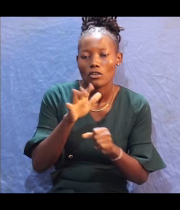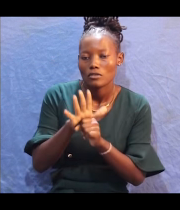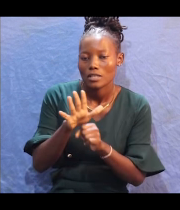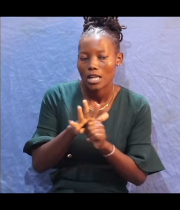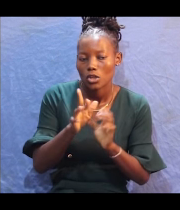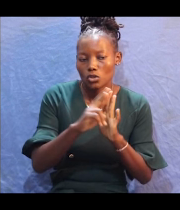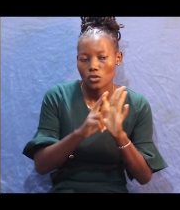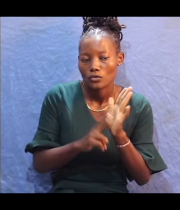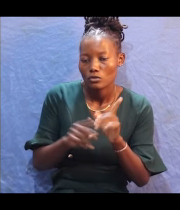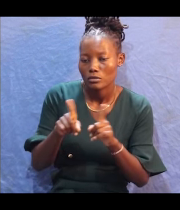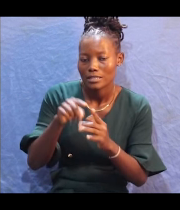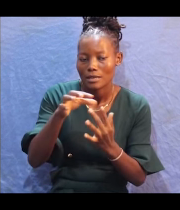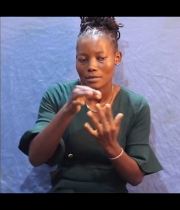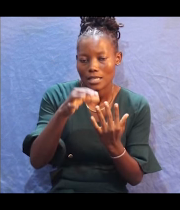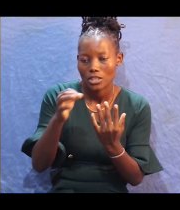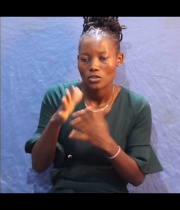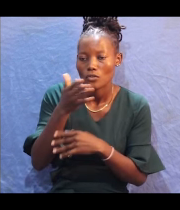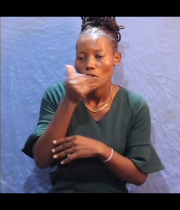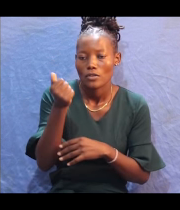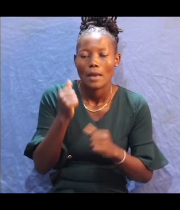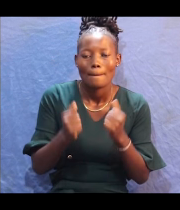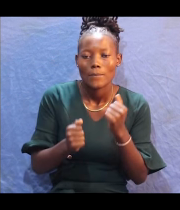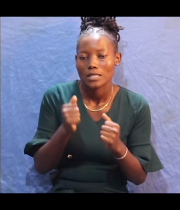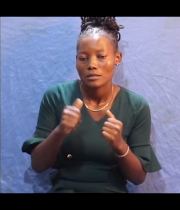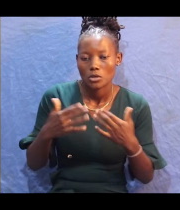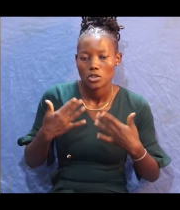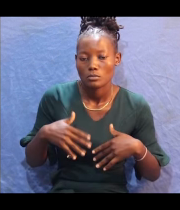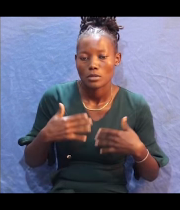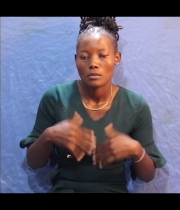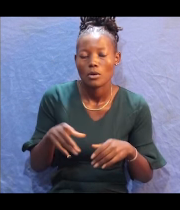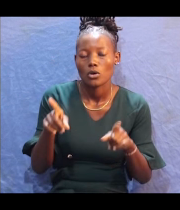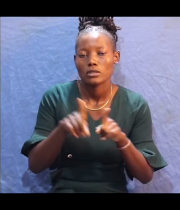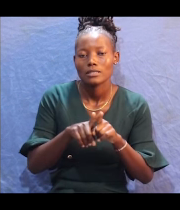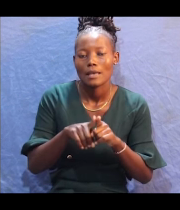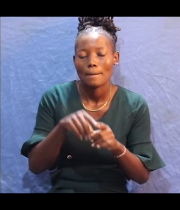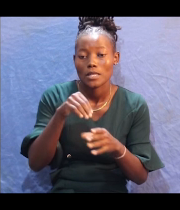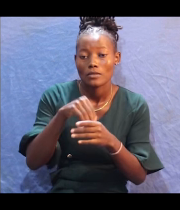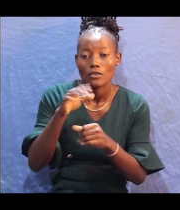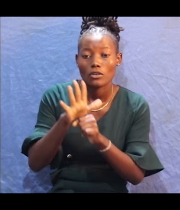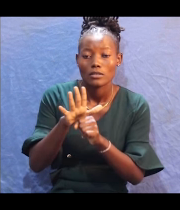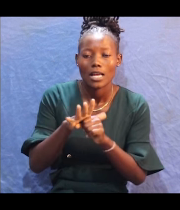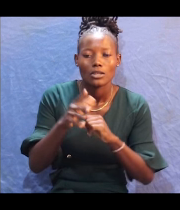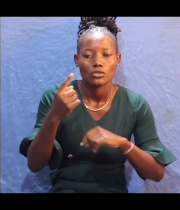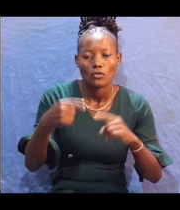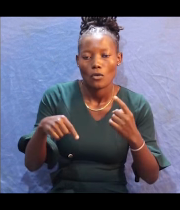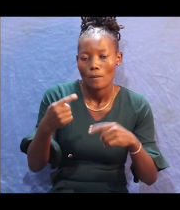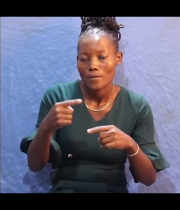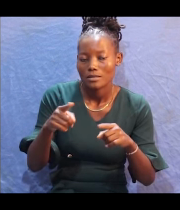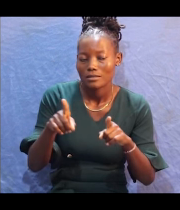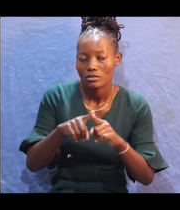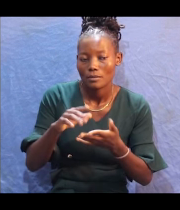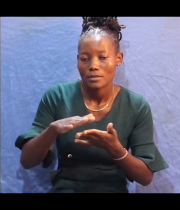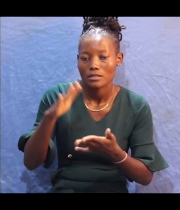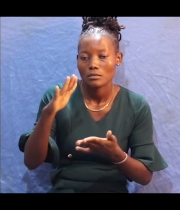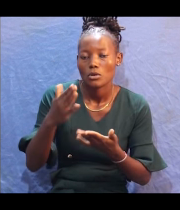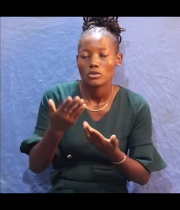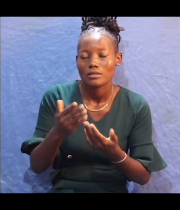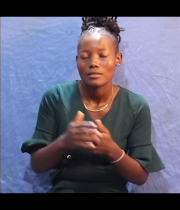a lot of selection for the best athletes, and it involves a lot of competitions, and it's mostly